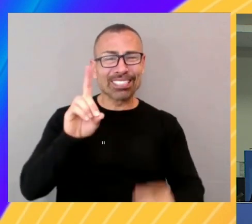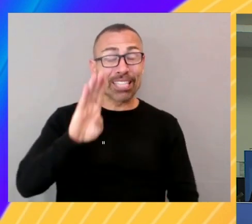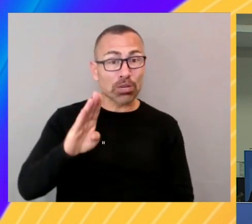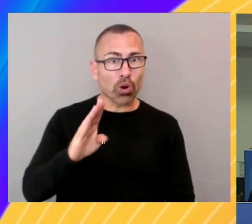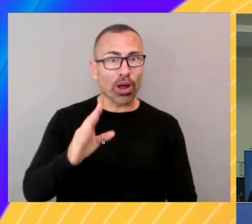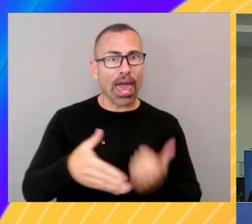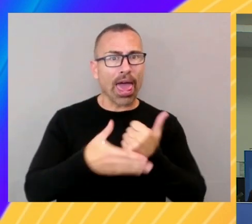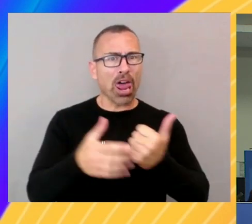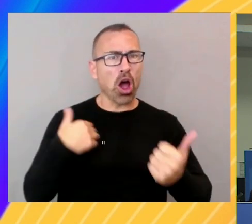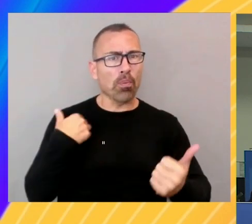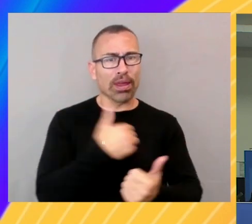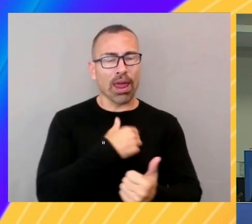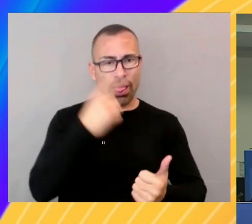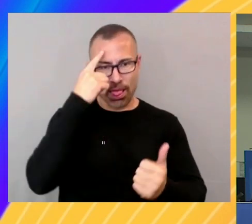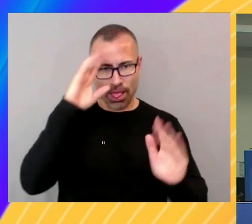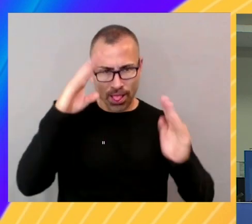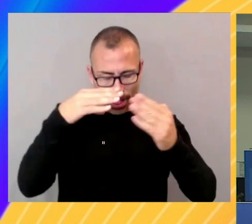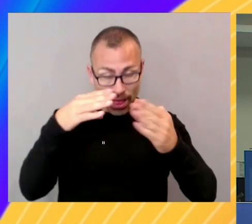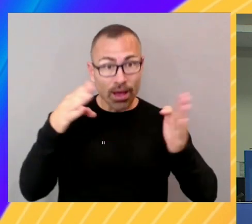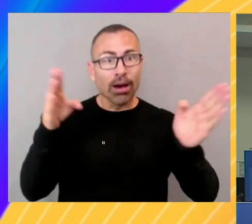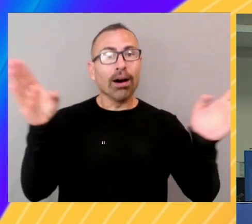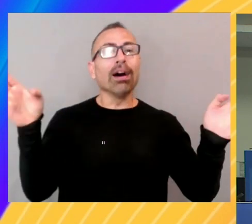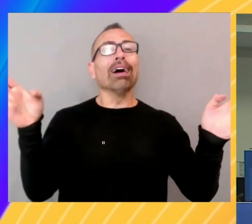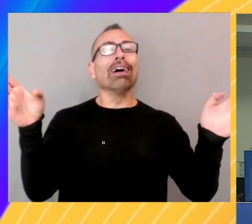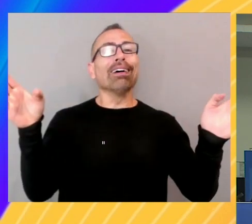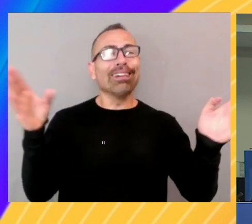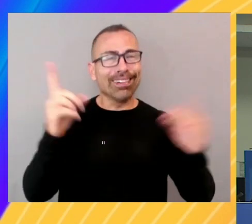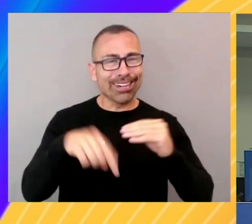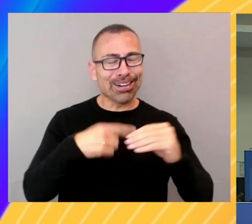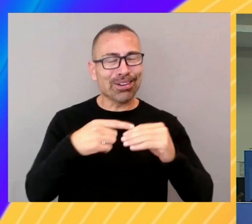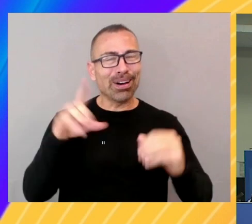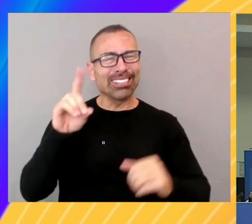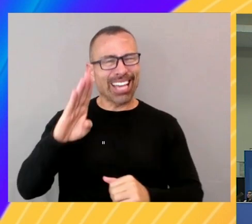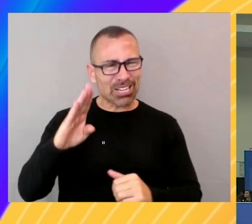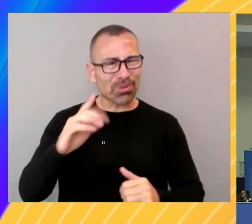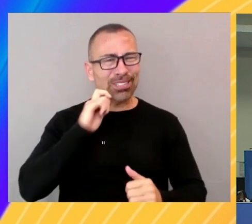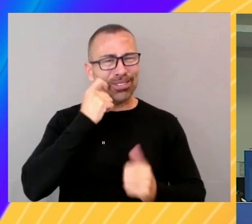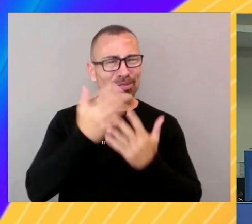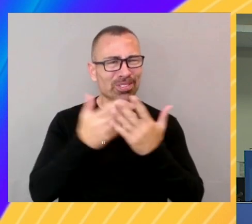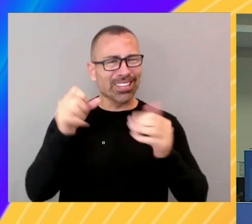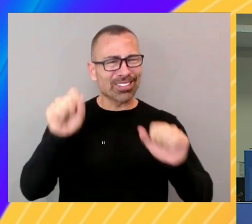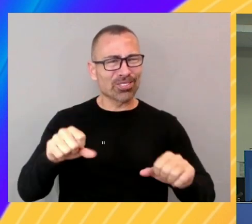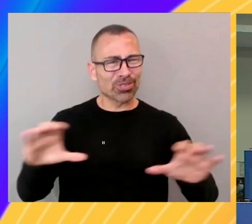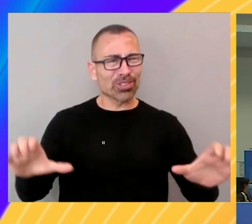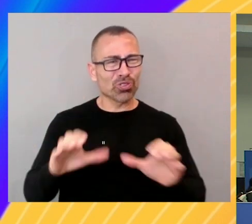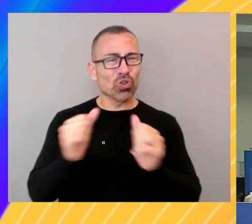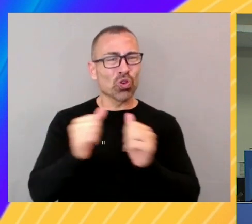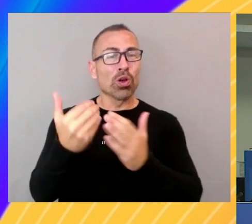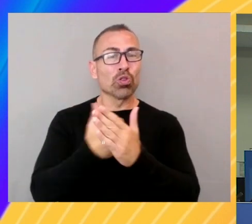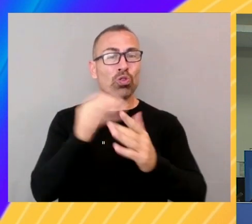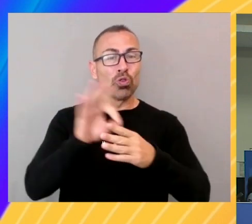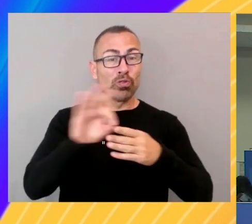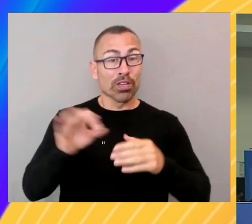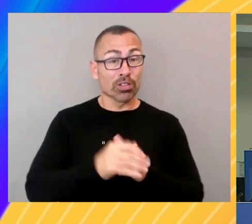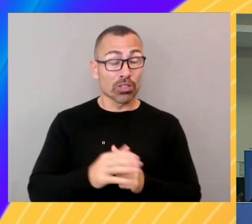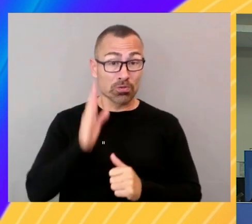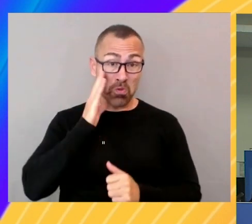about dashboards and some of the cool stuff you can do with the new features. So everyone, we'll be right back right after this quick